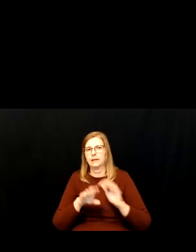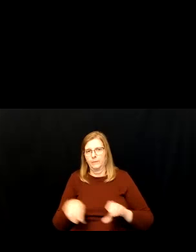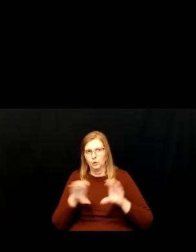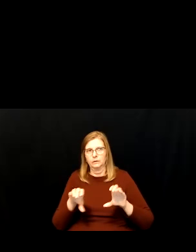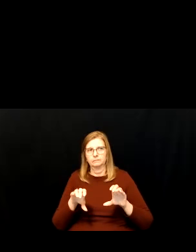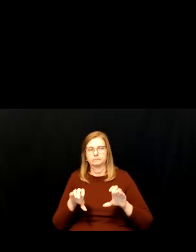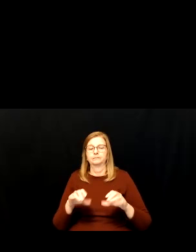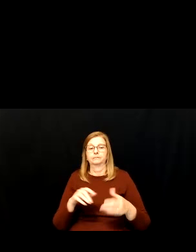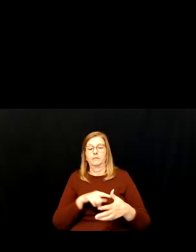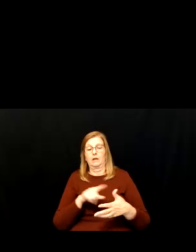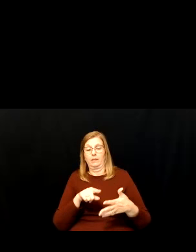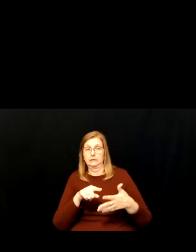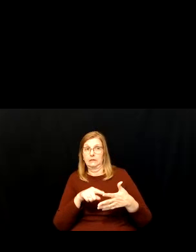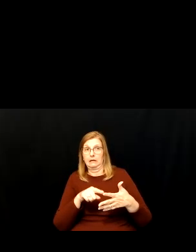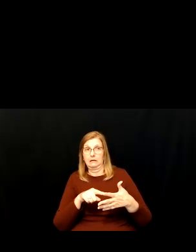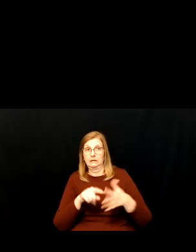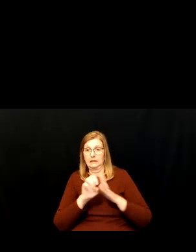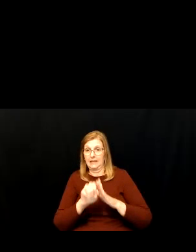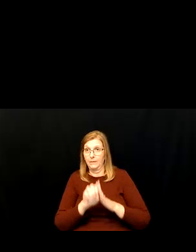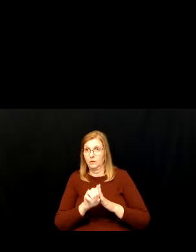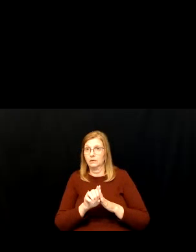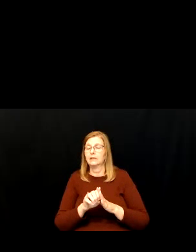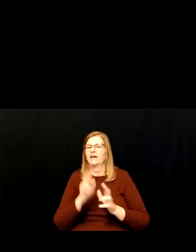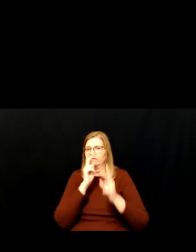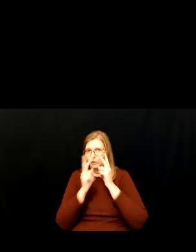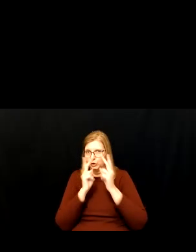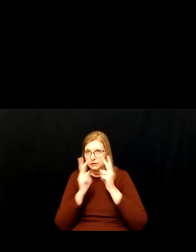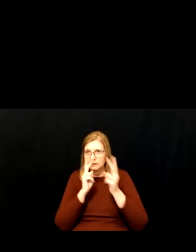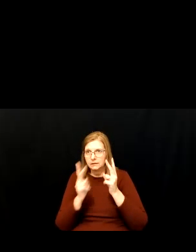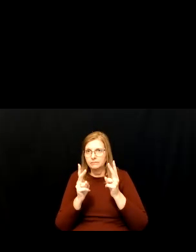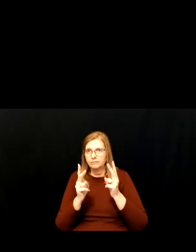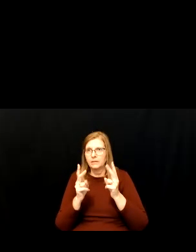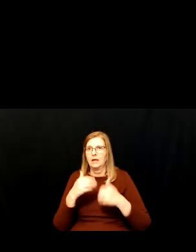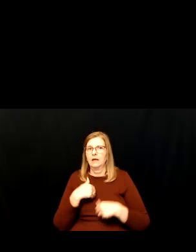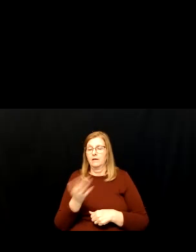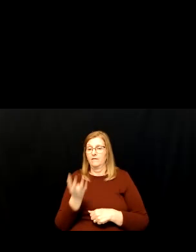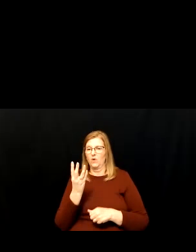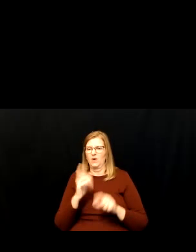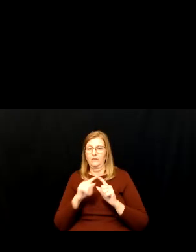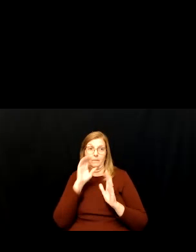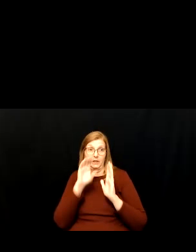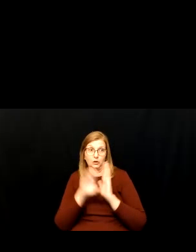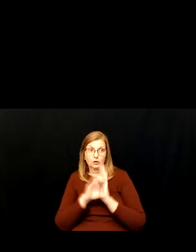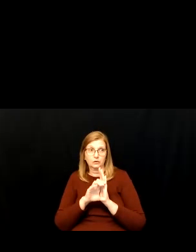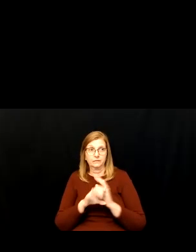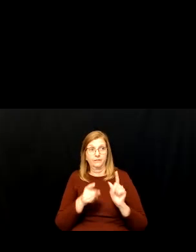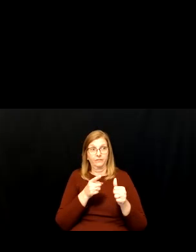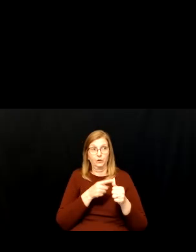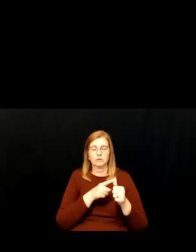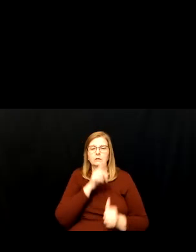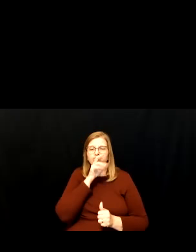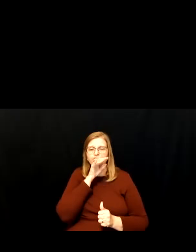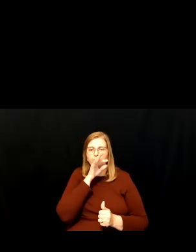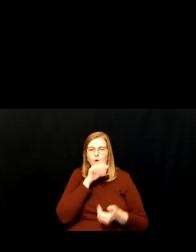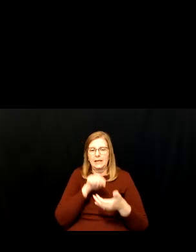second example on the screen, the AT example, is vision. And I have 4 different pictures. The first one is a talking